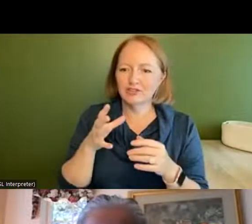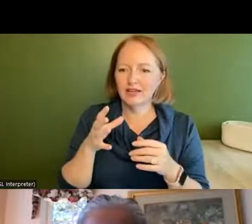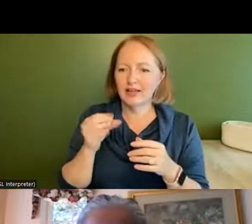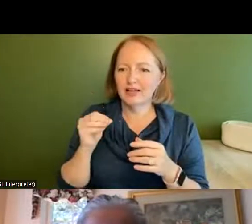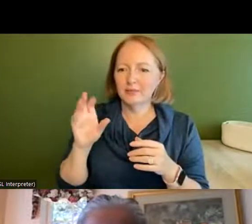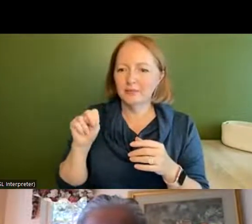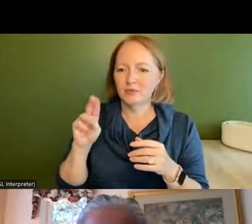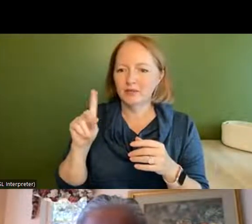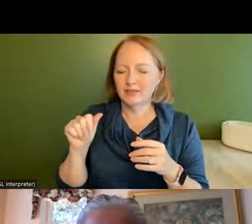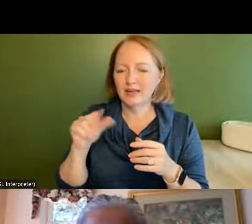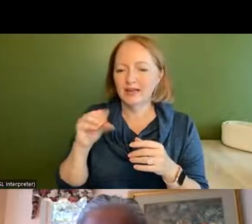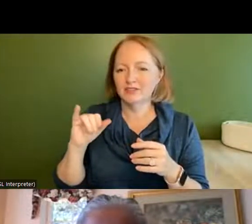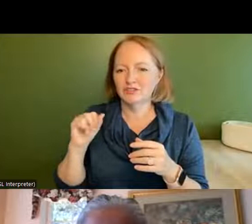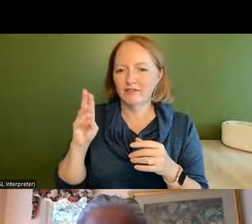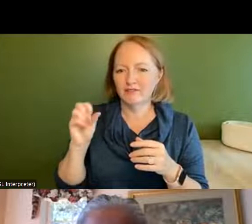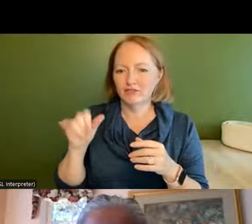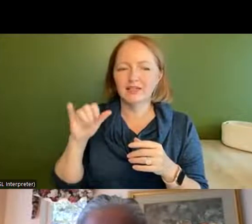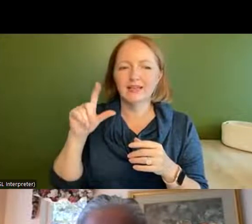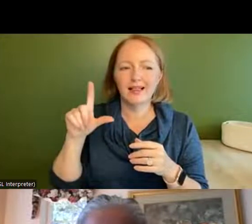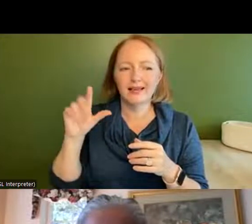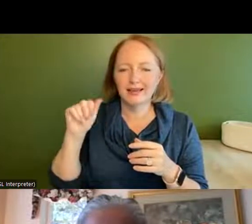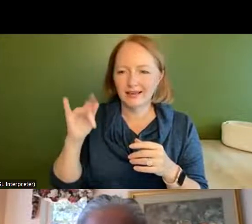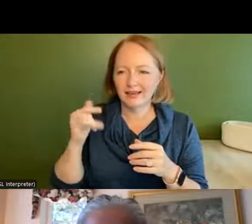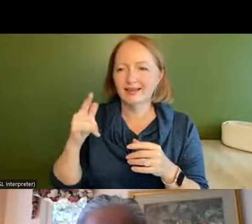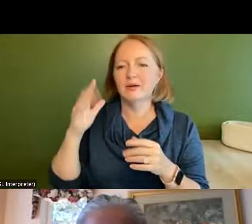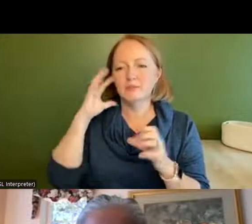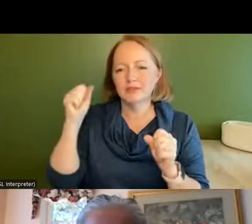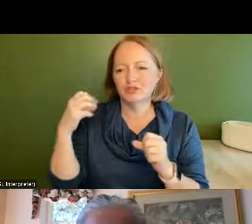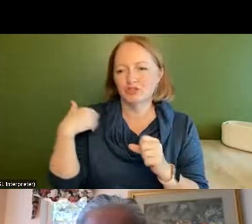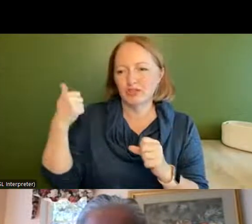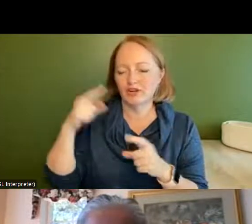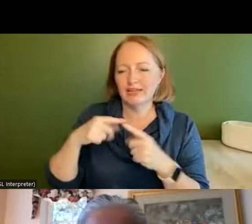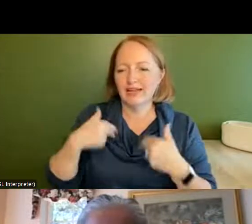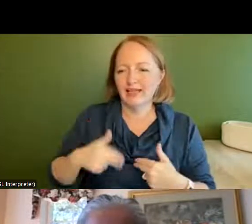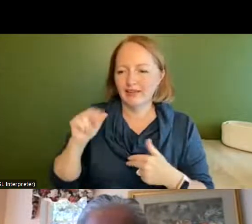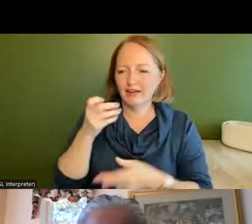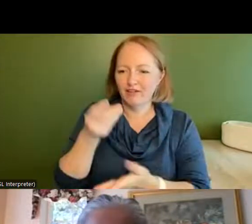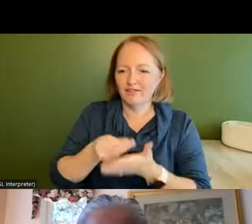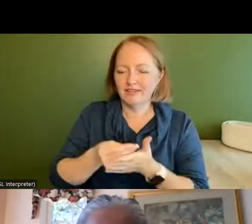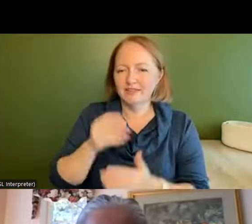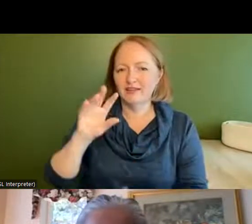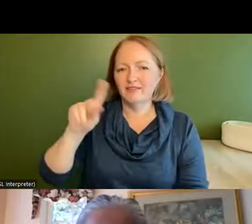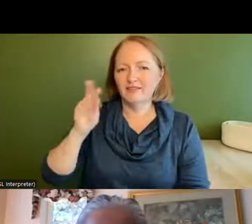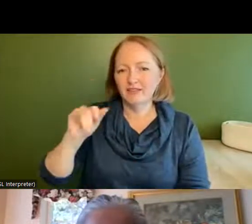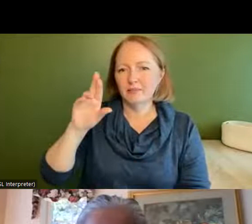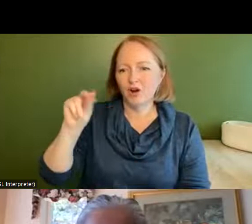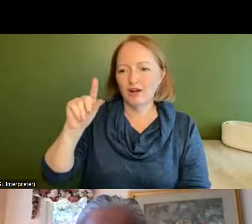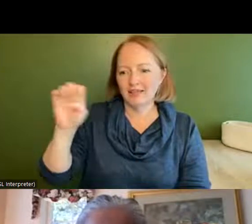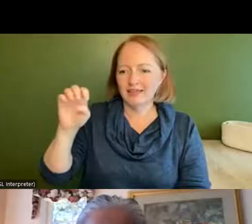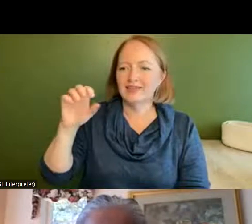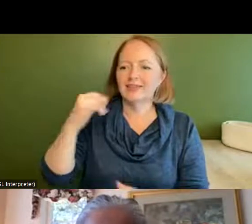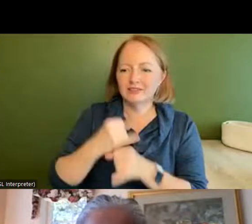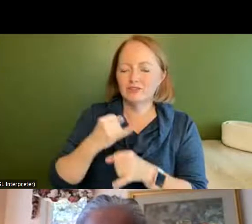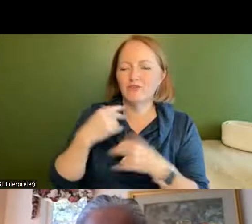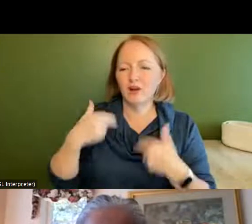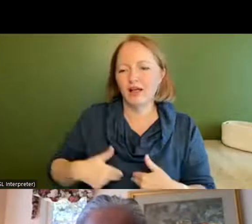and Jeffrey L. King Presidential Chair in Healthcare Finance at the Philip R. Lee Institute for Health